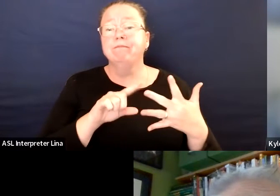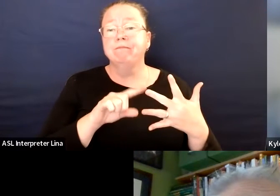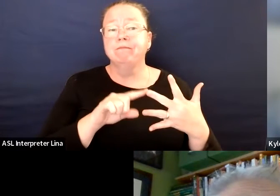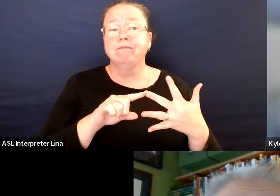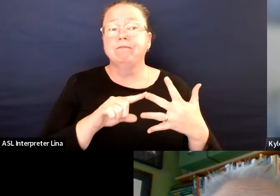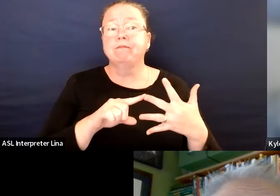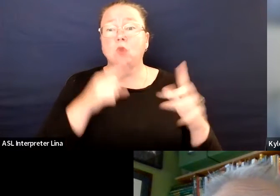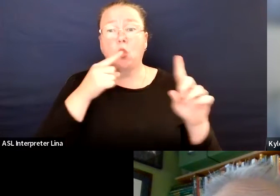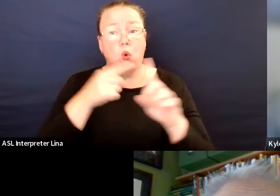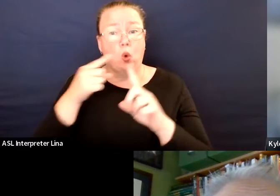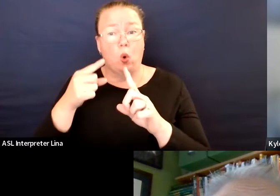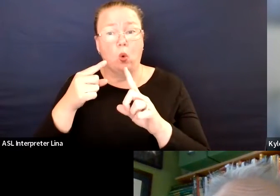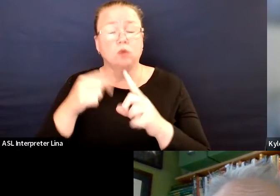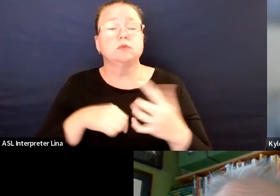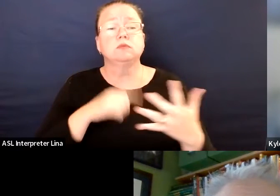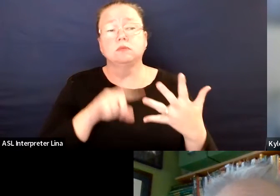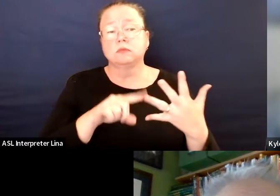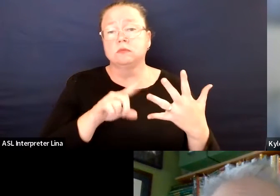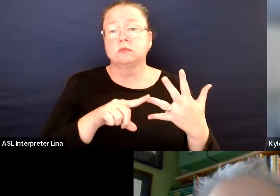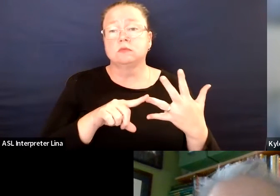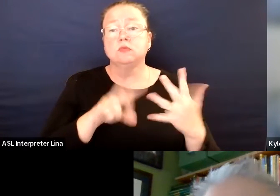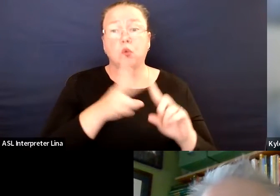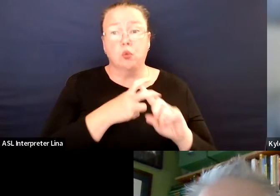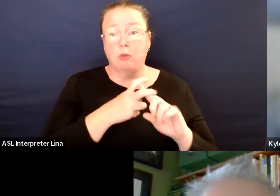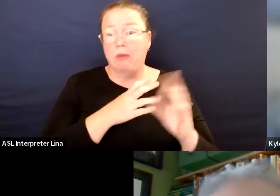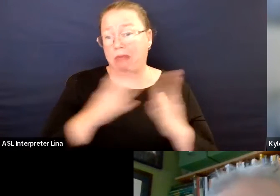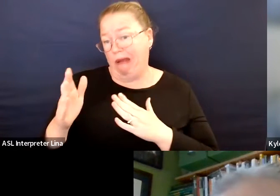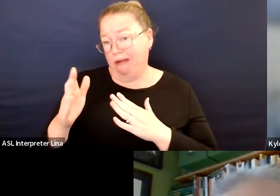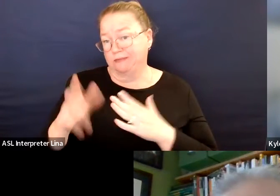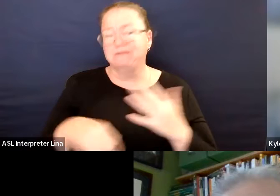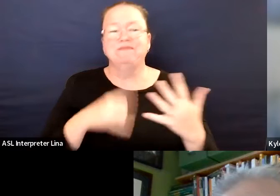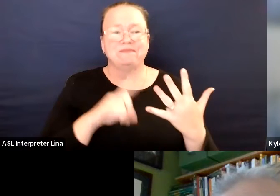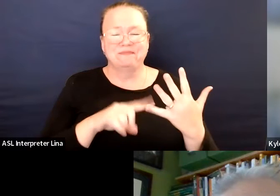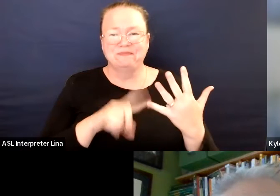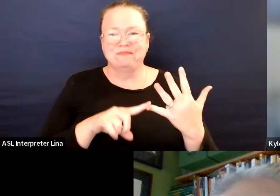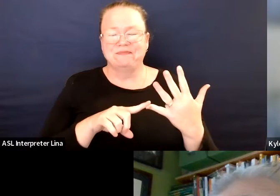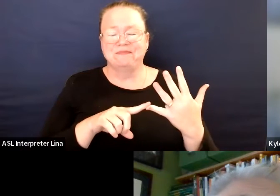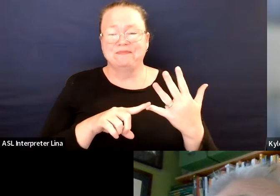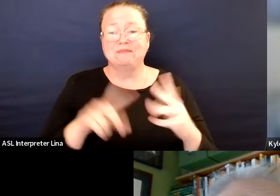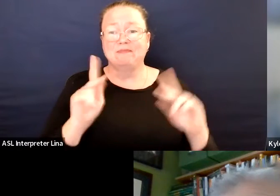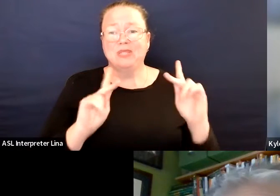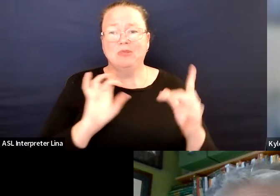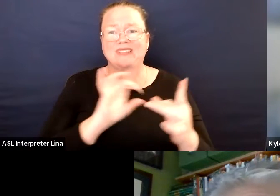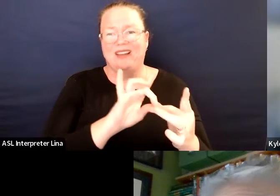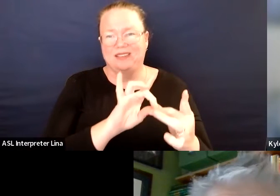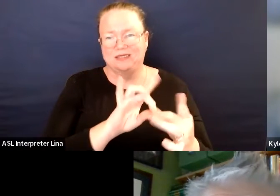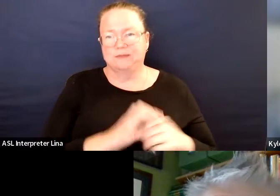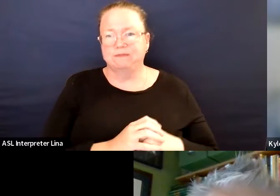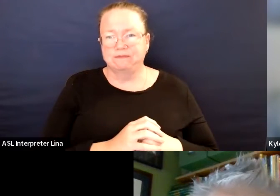3, goal or goals. 4, the recruitment plan. And 5, connecting